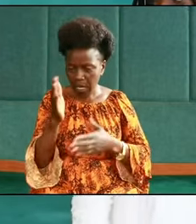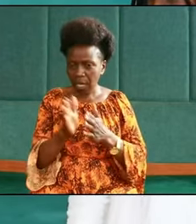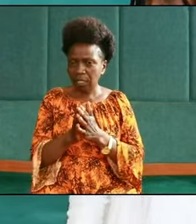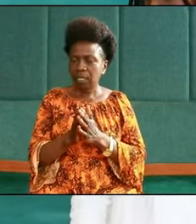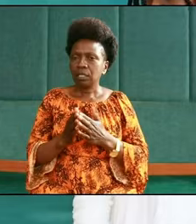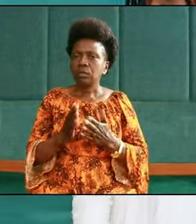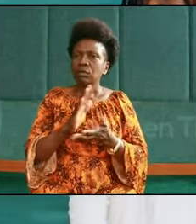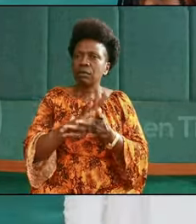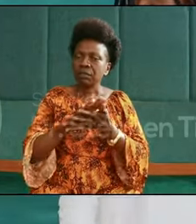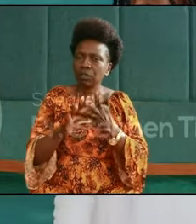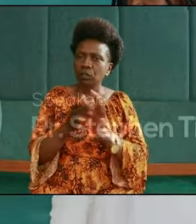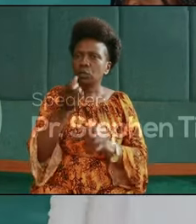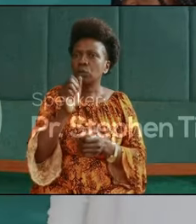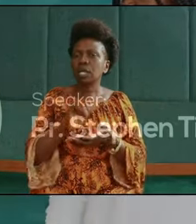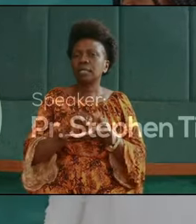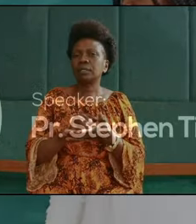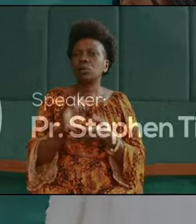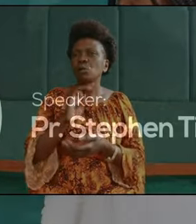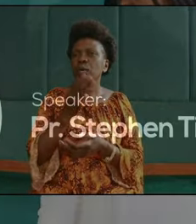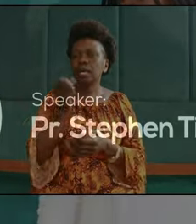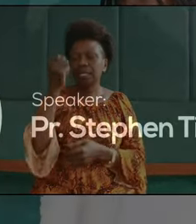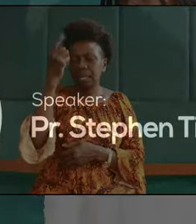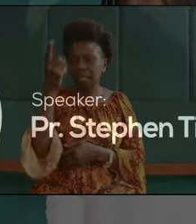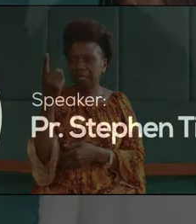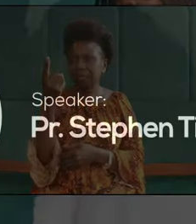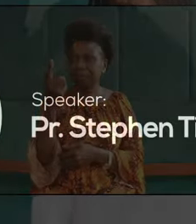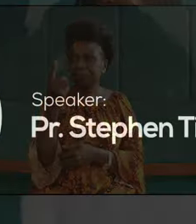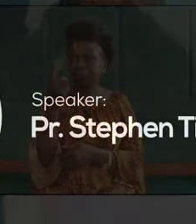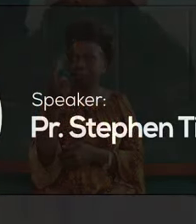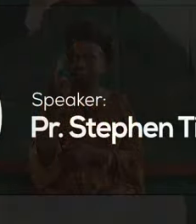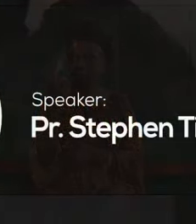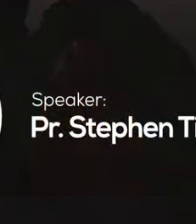contrition, so that we understand revelation and be saved.